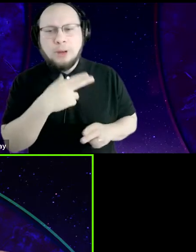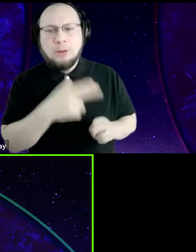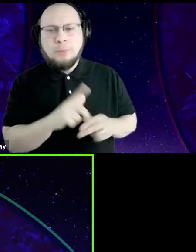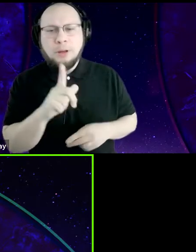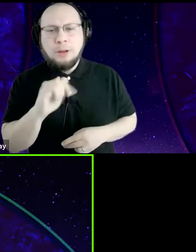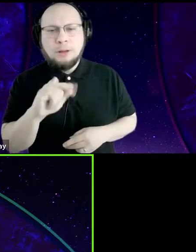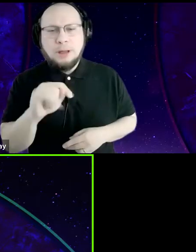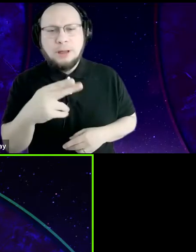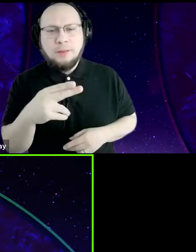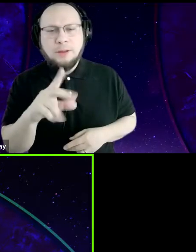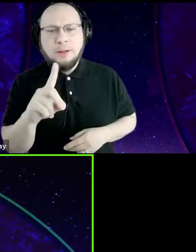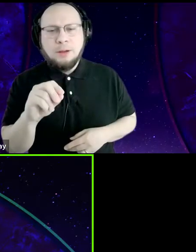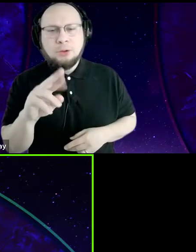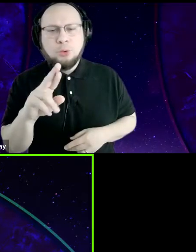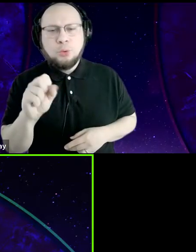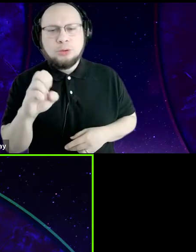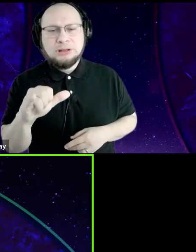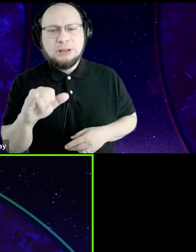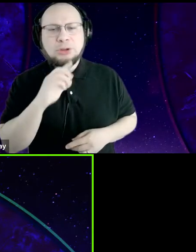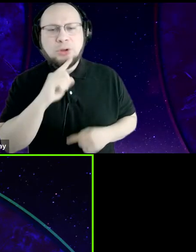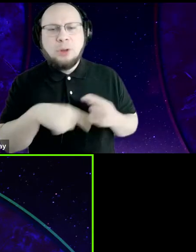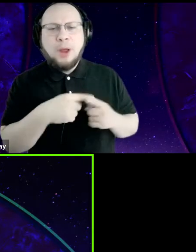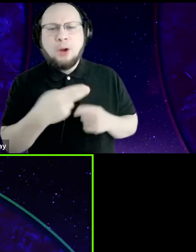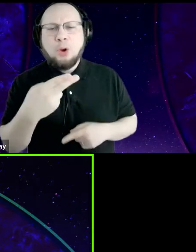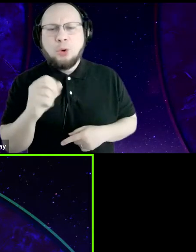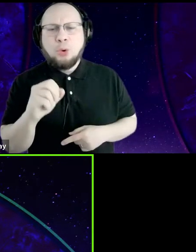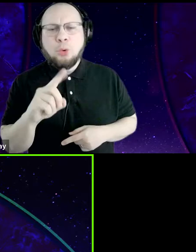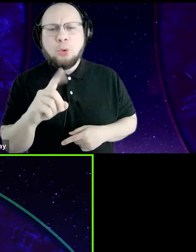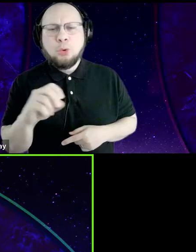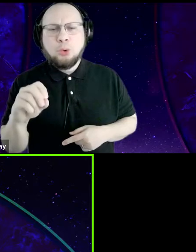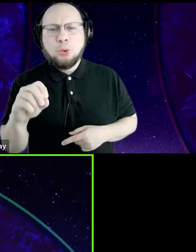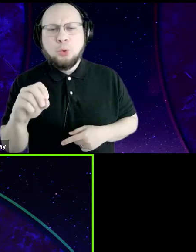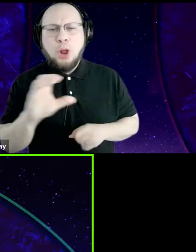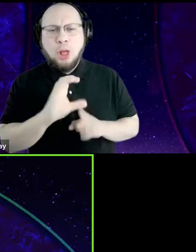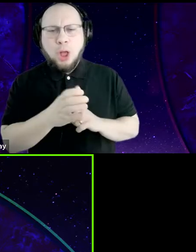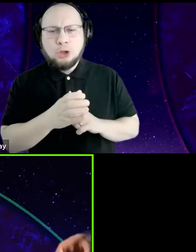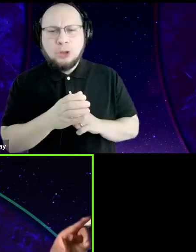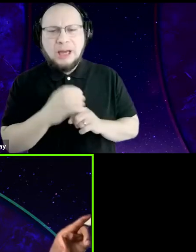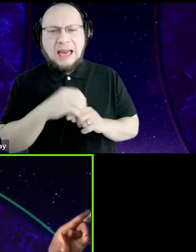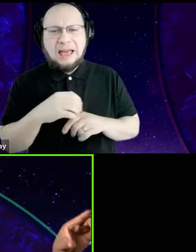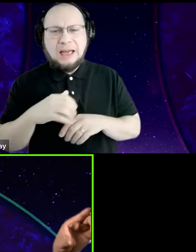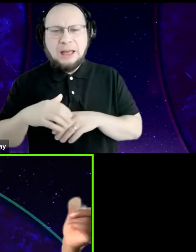Dorsey, who writes about hoodoo culture in Spanish and in English.